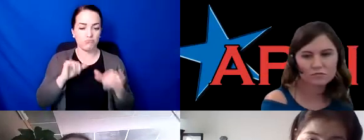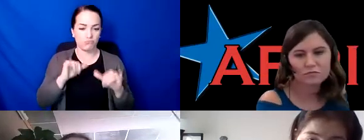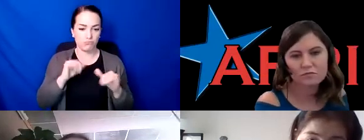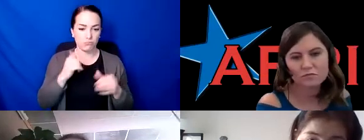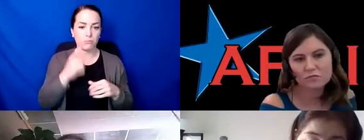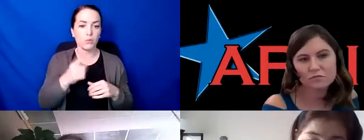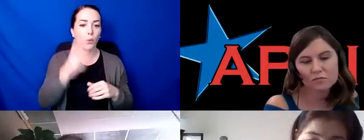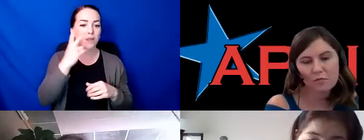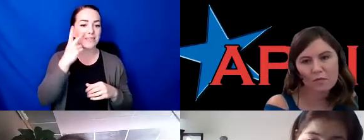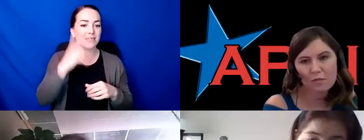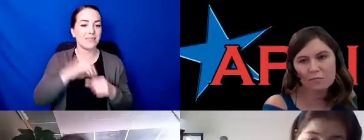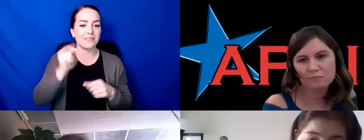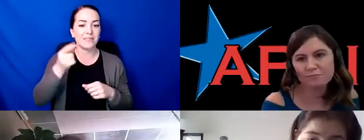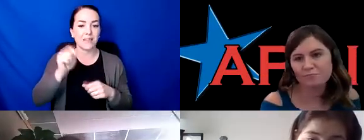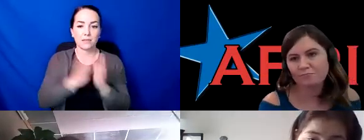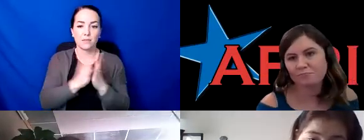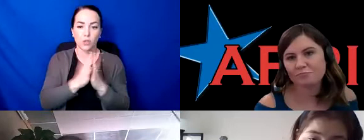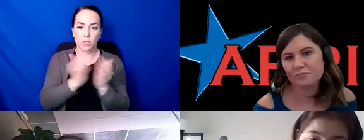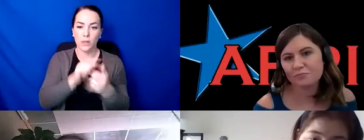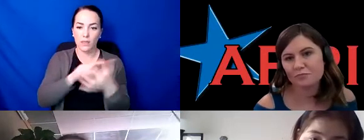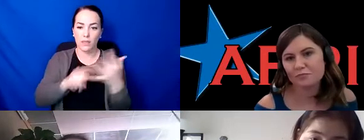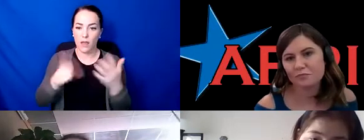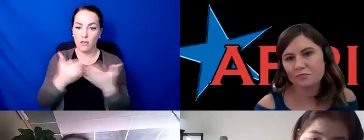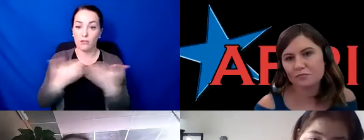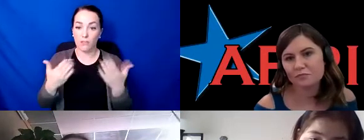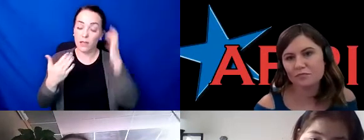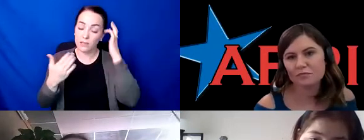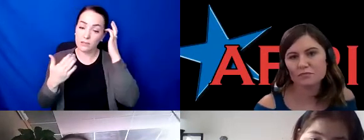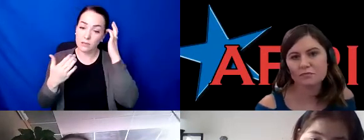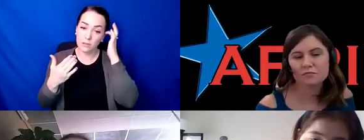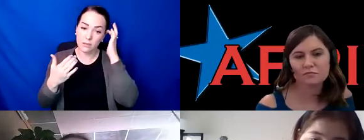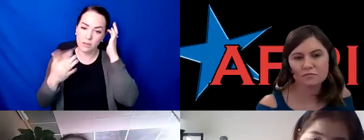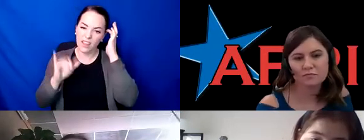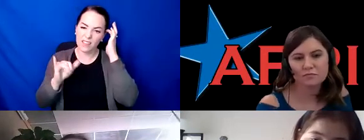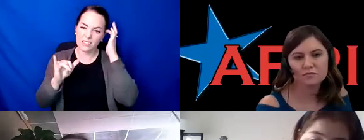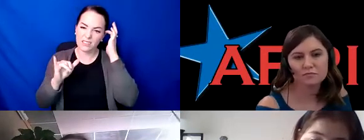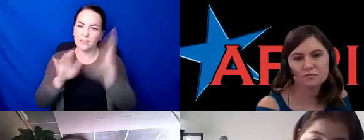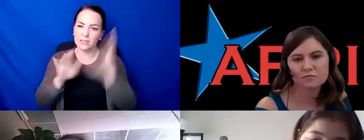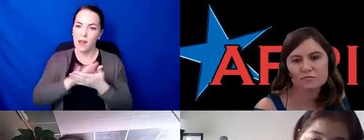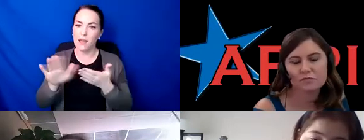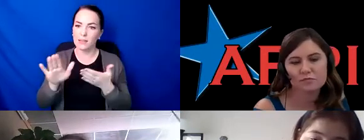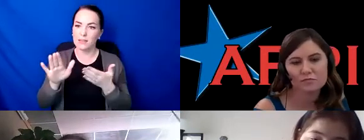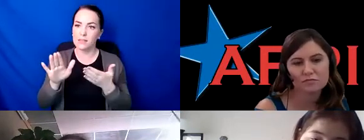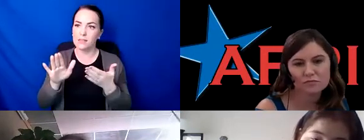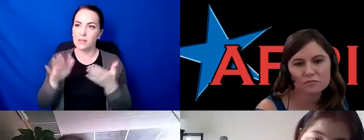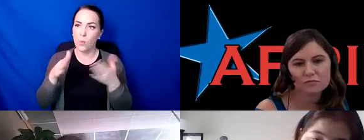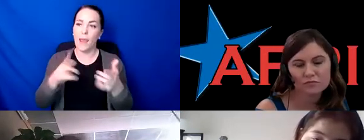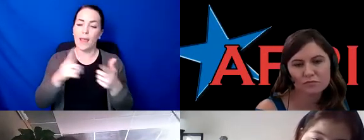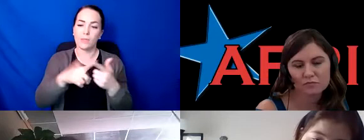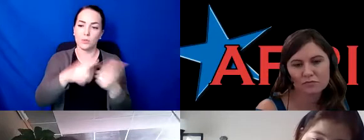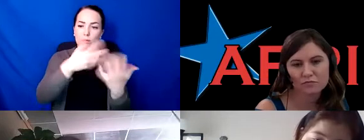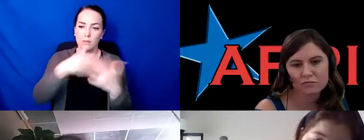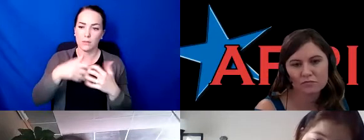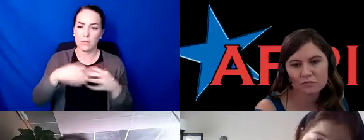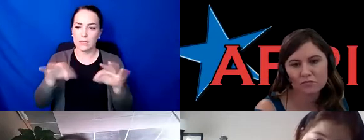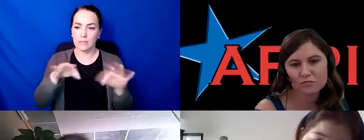in textbooks with other things, I think is a really nice, it pieces it together for youth that there is